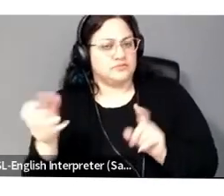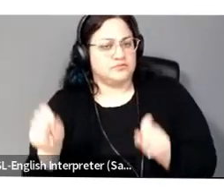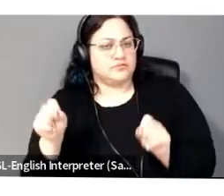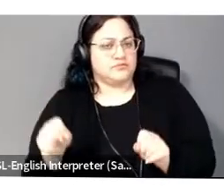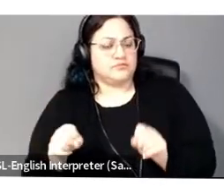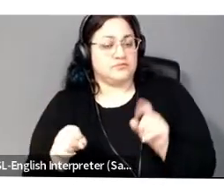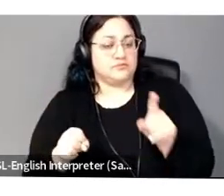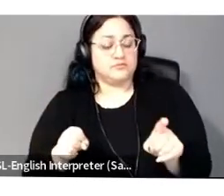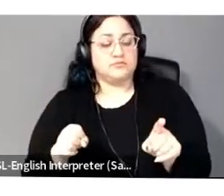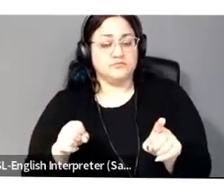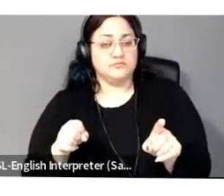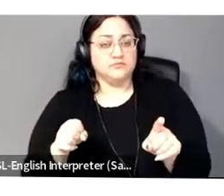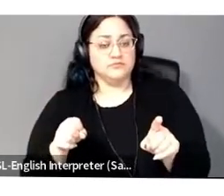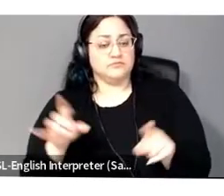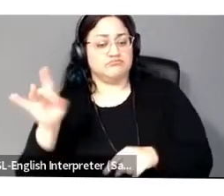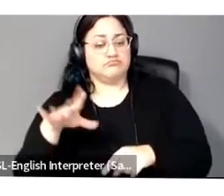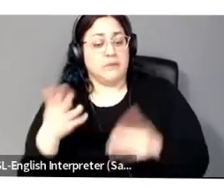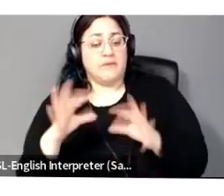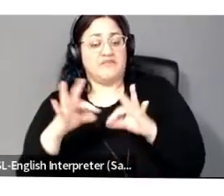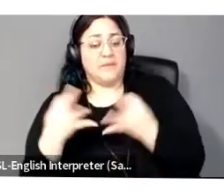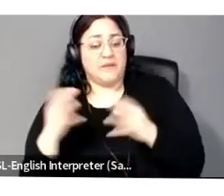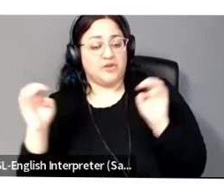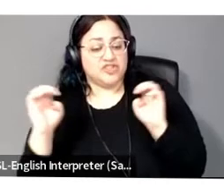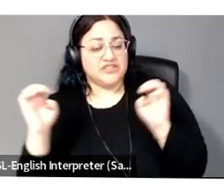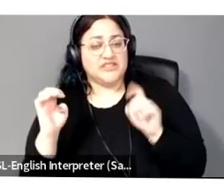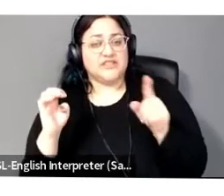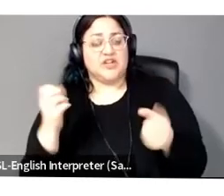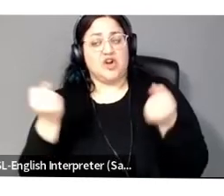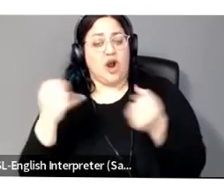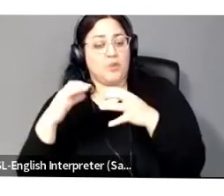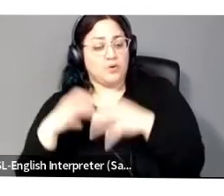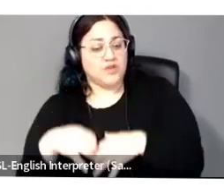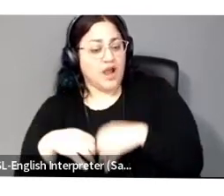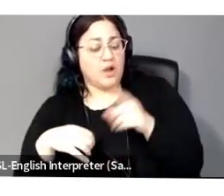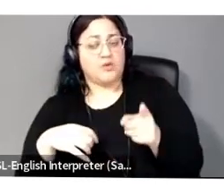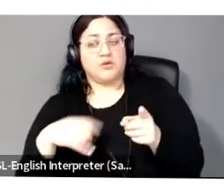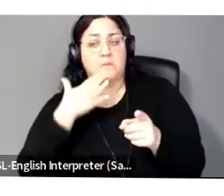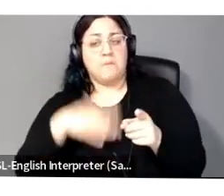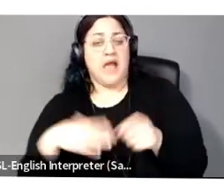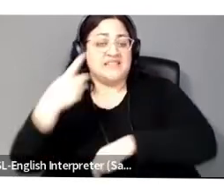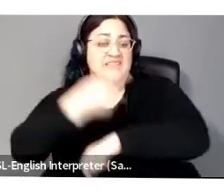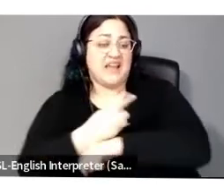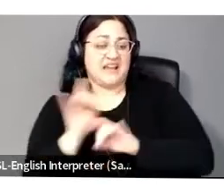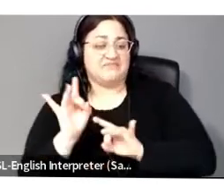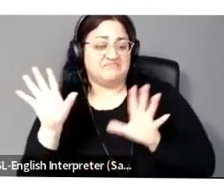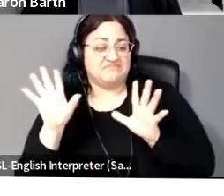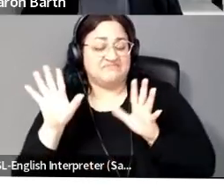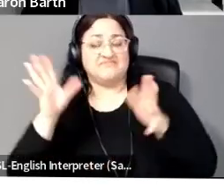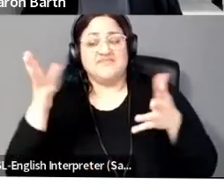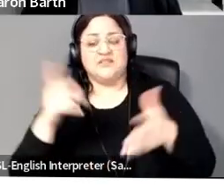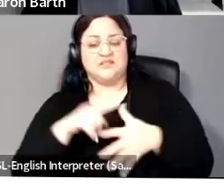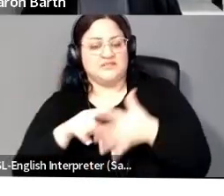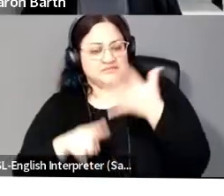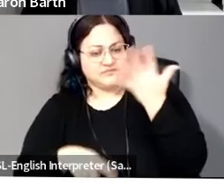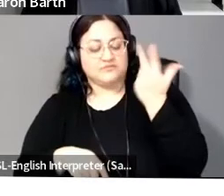Maybe they had a family emergency, maybe their car broke down, maybe they're just having a bad start to their day. You got